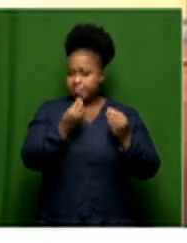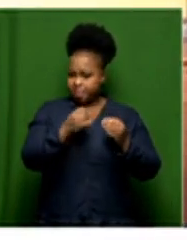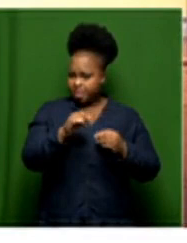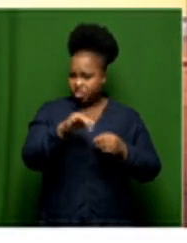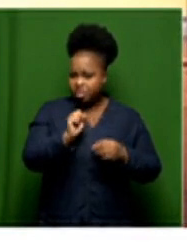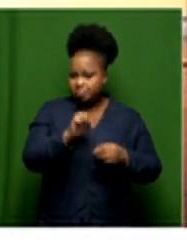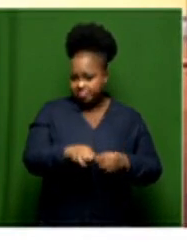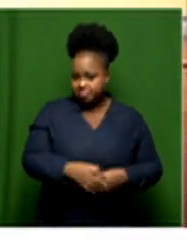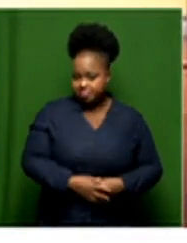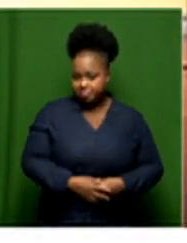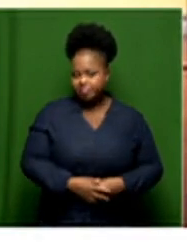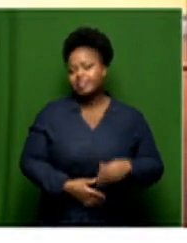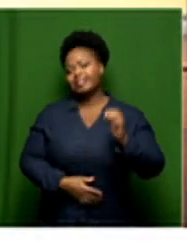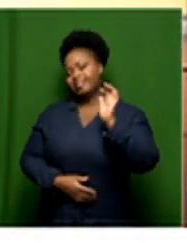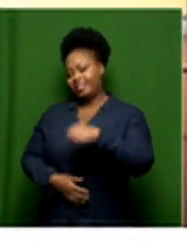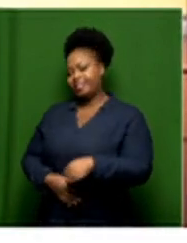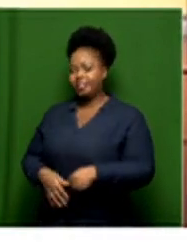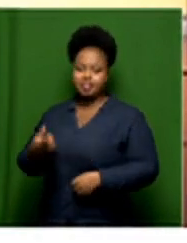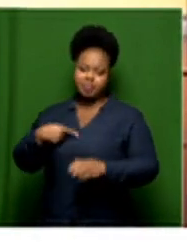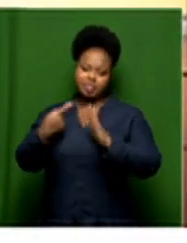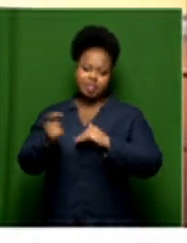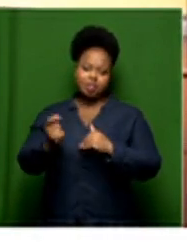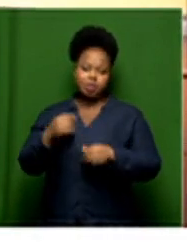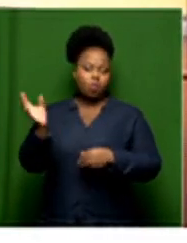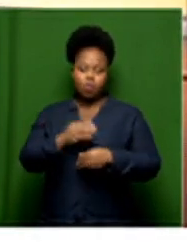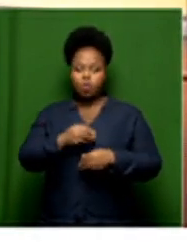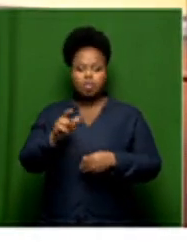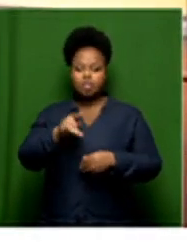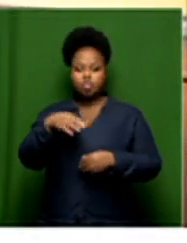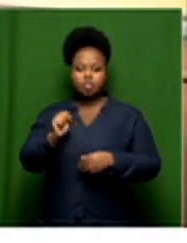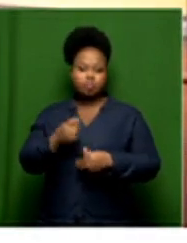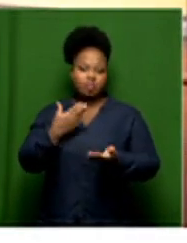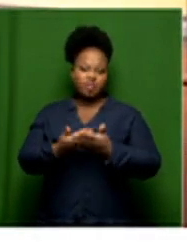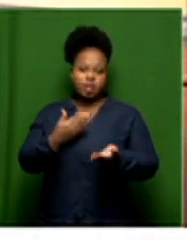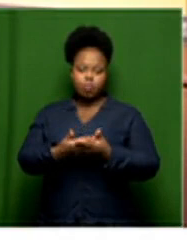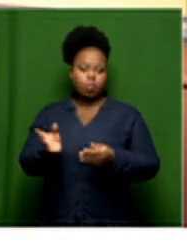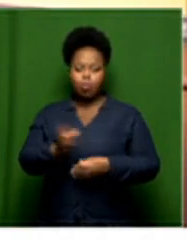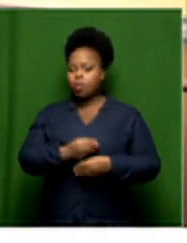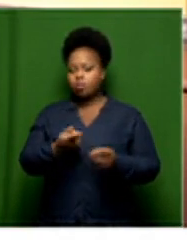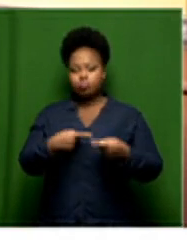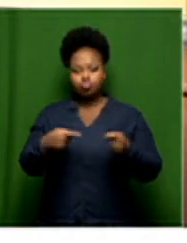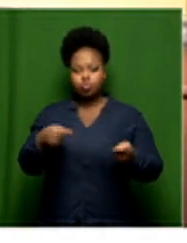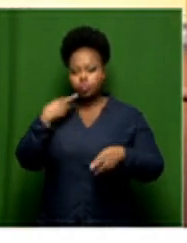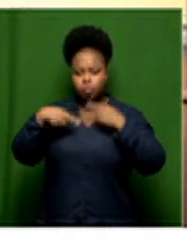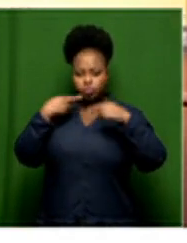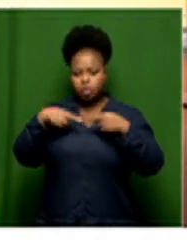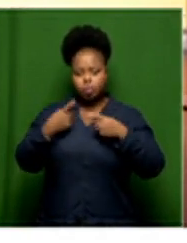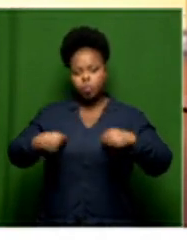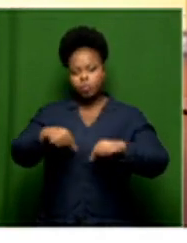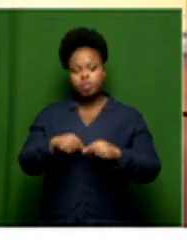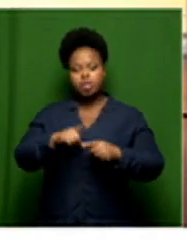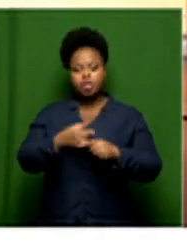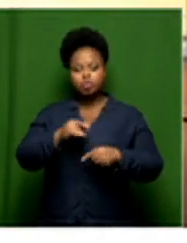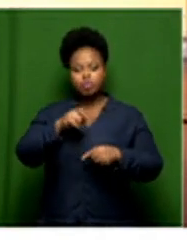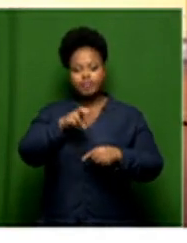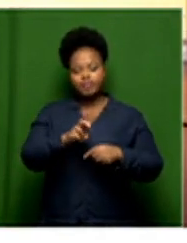right? Of course there is. So we're selling them at all the Tasha's. They're available at all our stores. They're available at exclusive books.